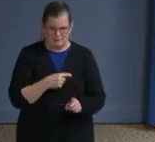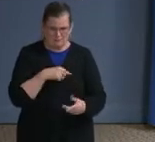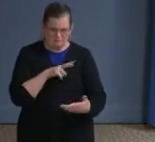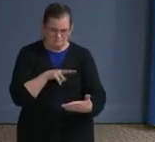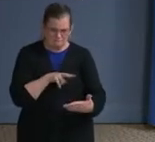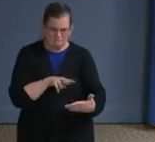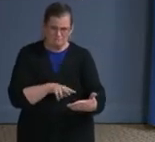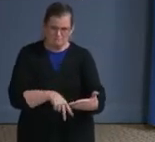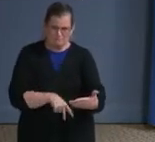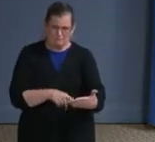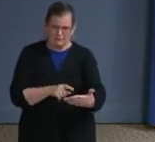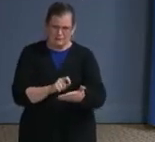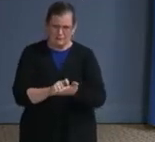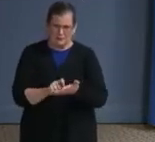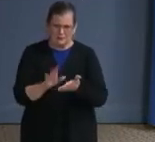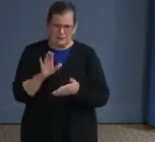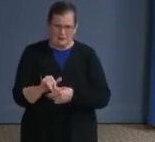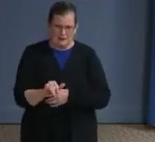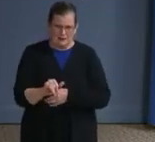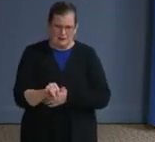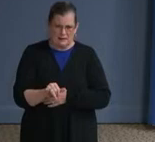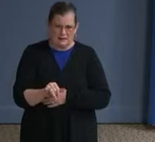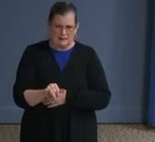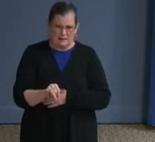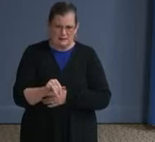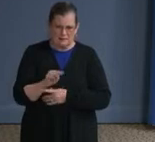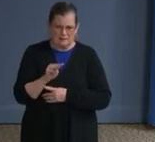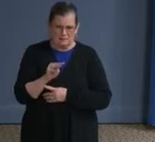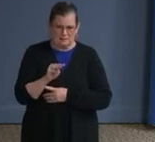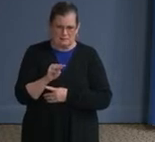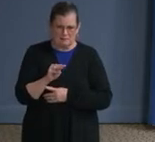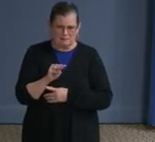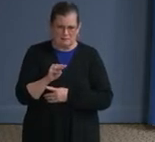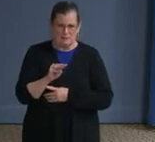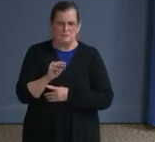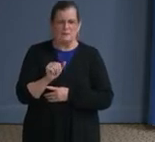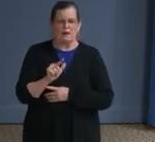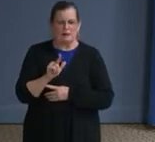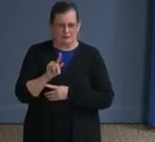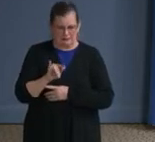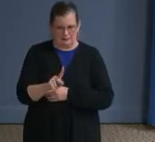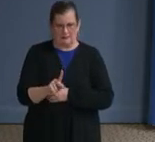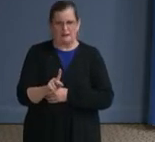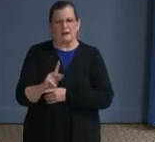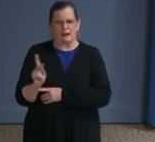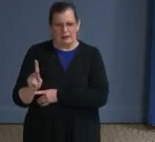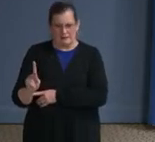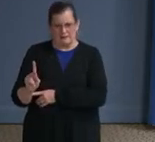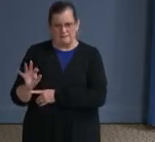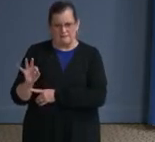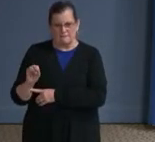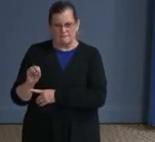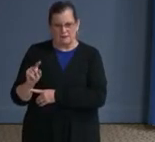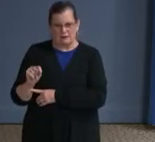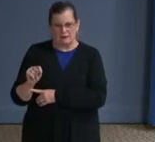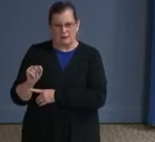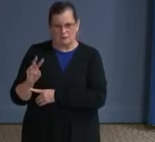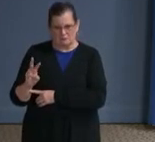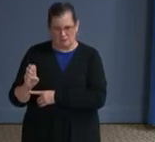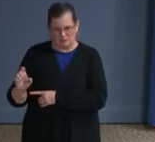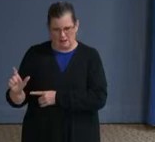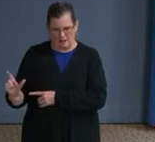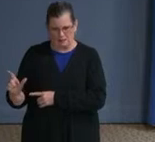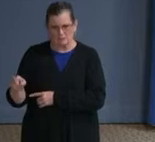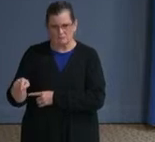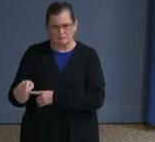by Michael K. Fontroy, in which he says, the Democrats would have to win both races to have even a serious